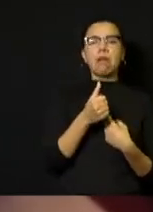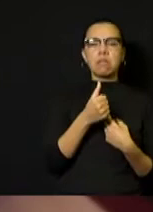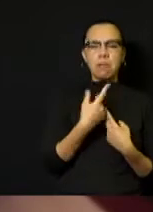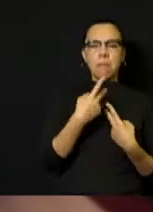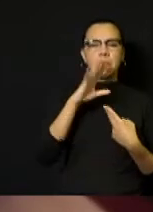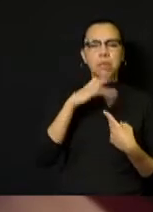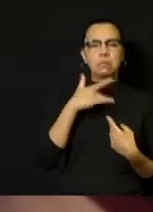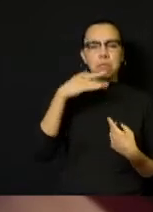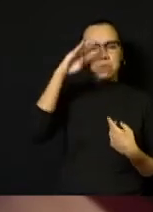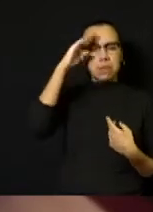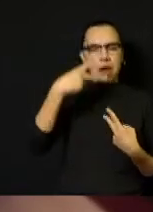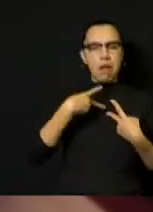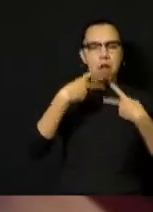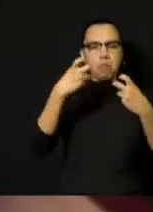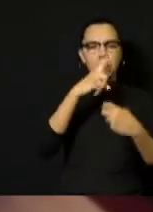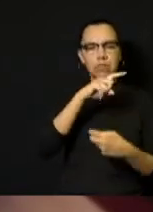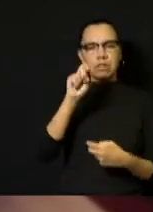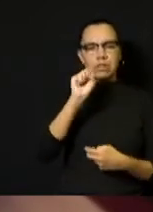he ripped me off.